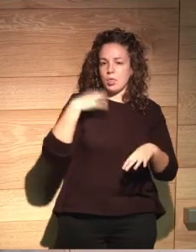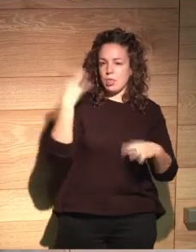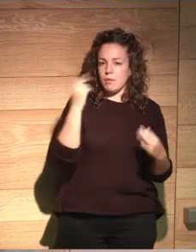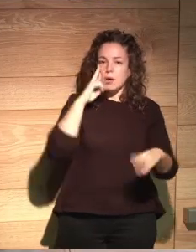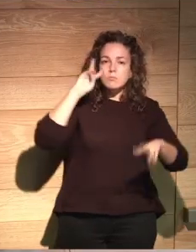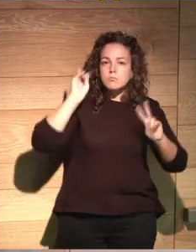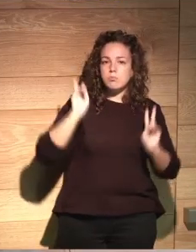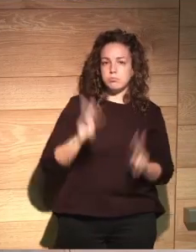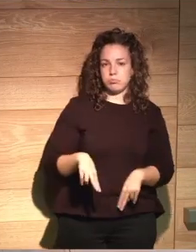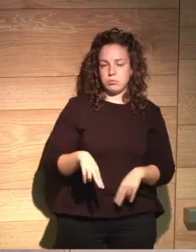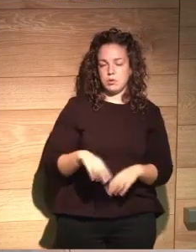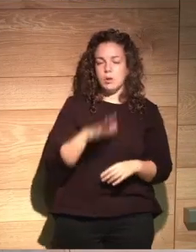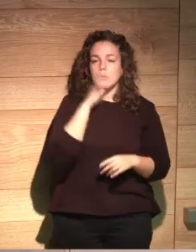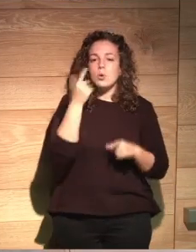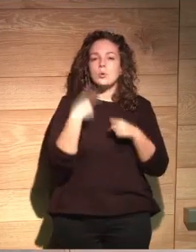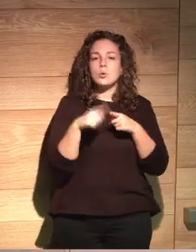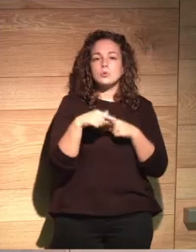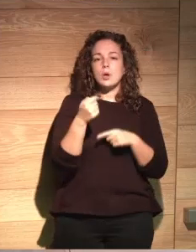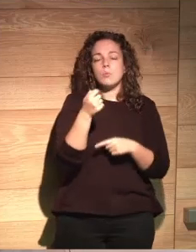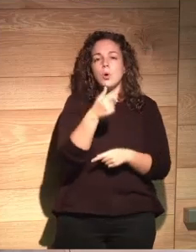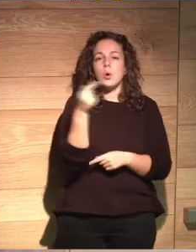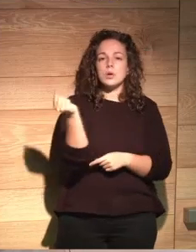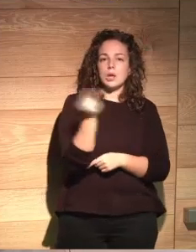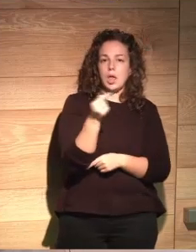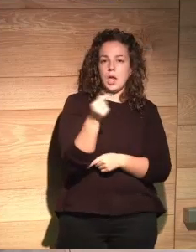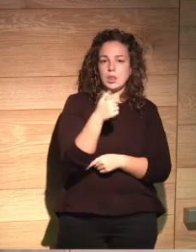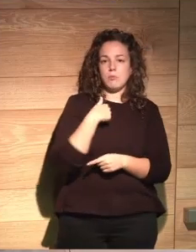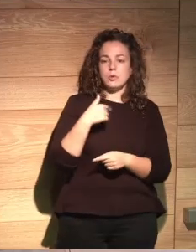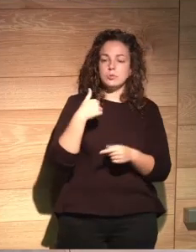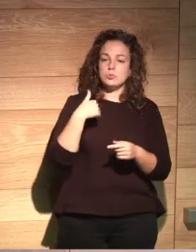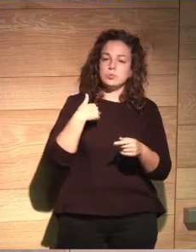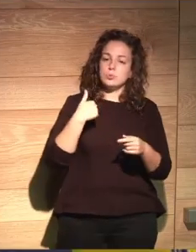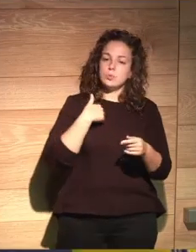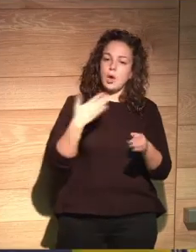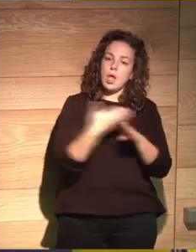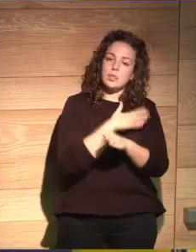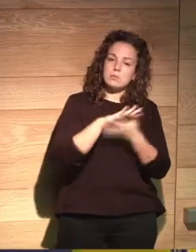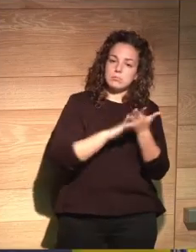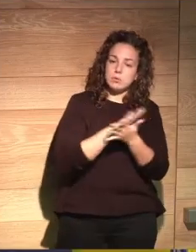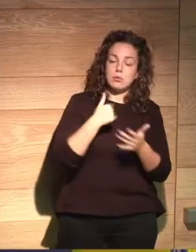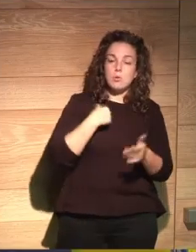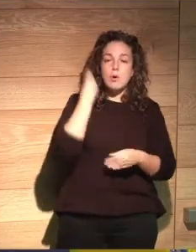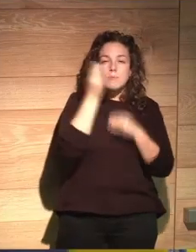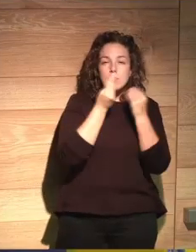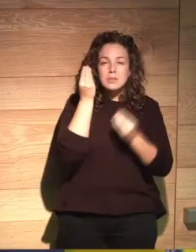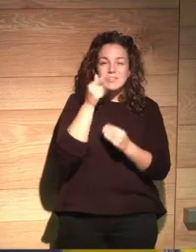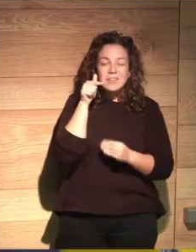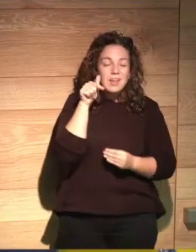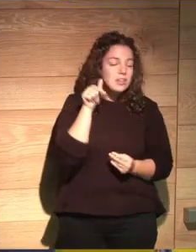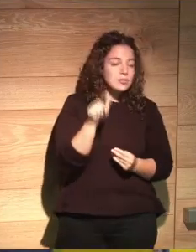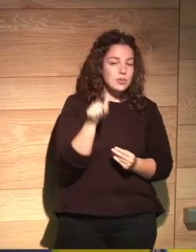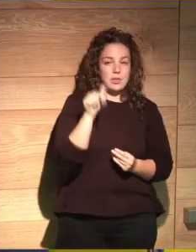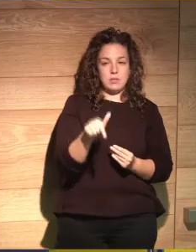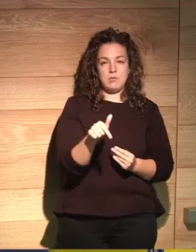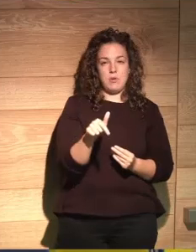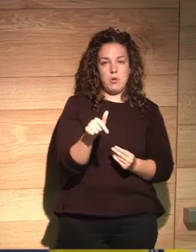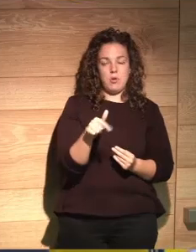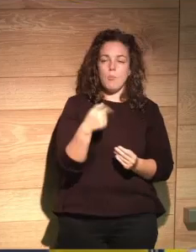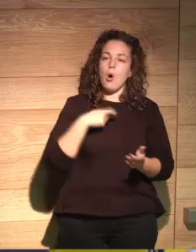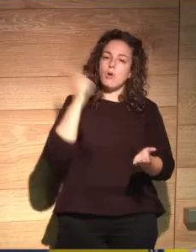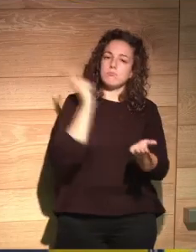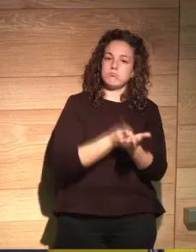cities. We need to acknowledge that. These are slightly negative things, the ones that I mentioned in my presentation, and I